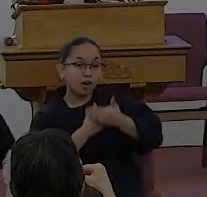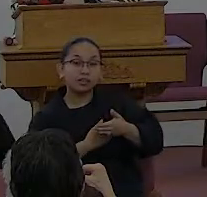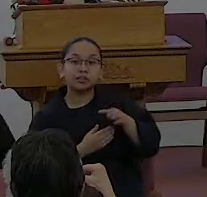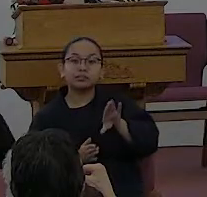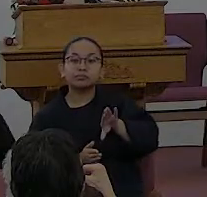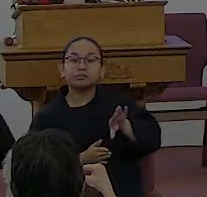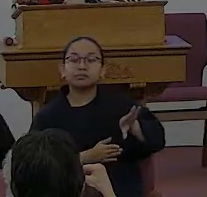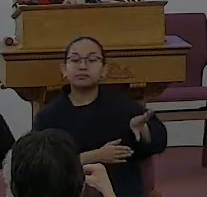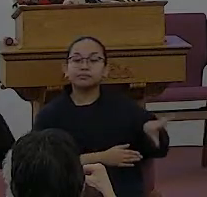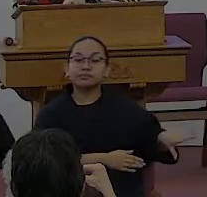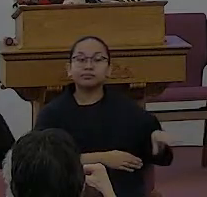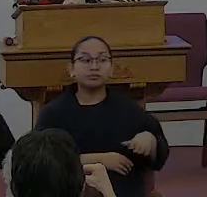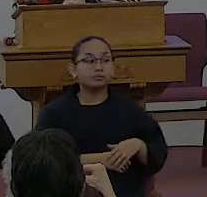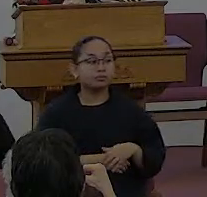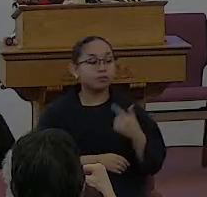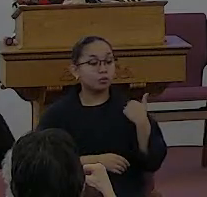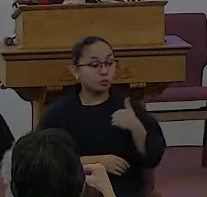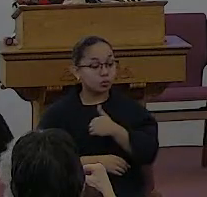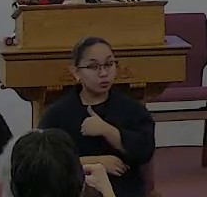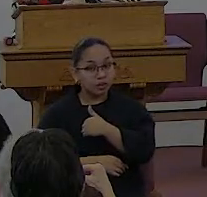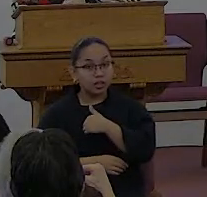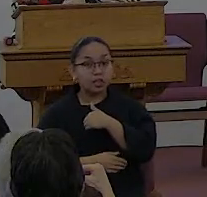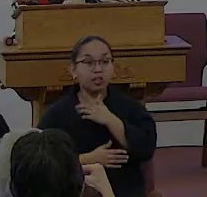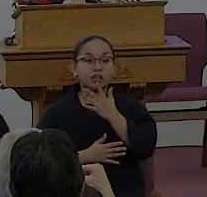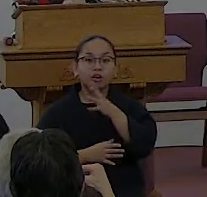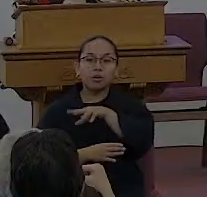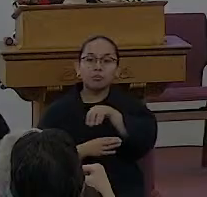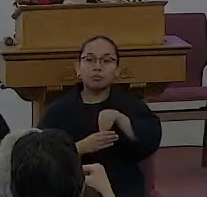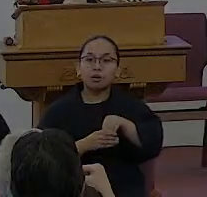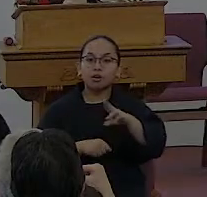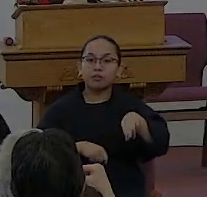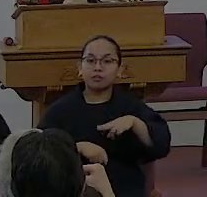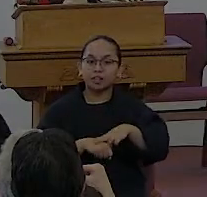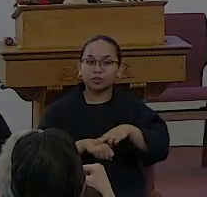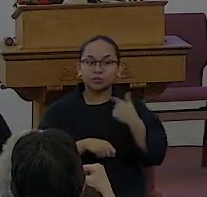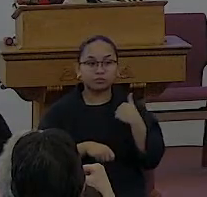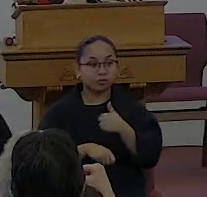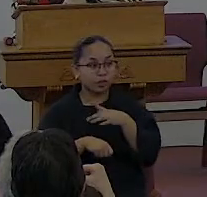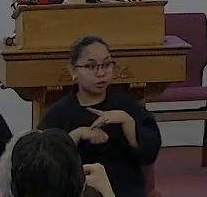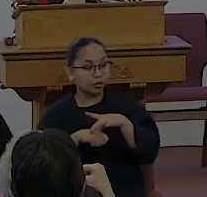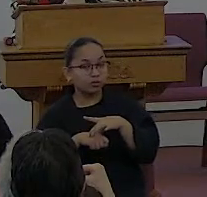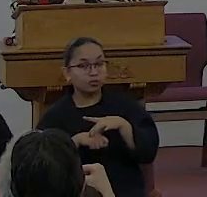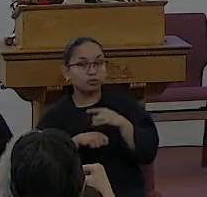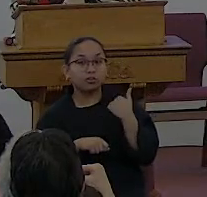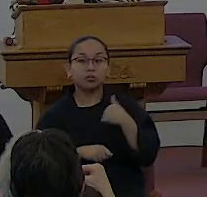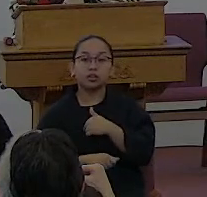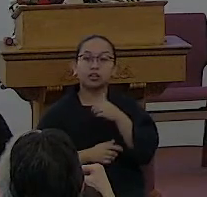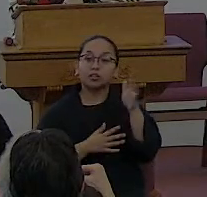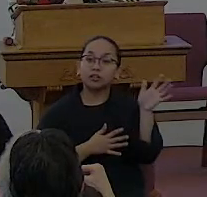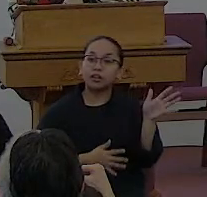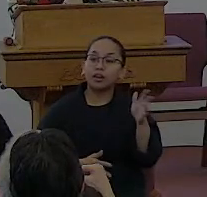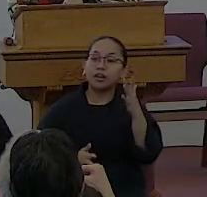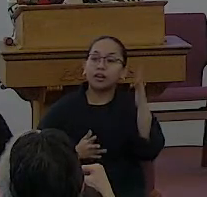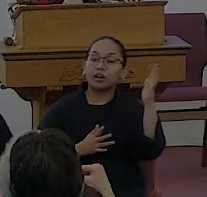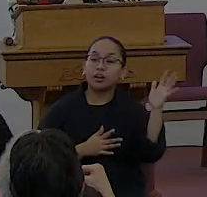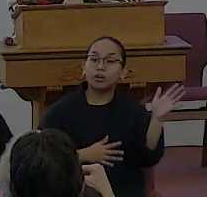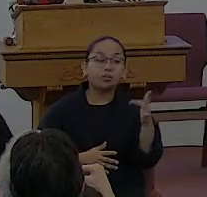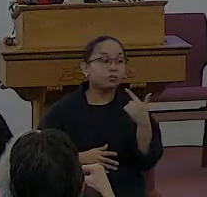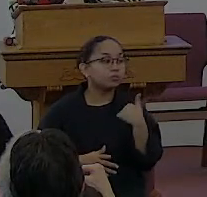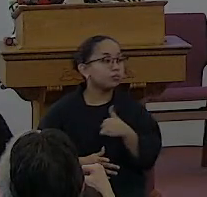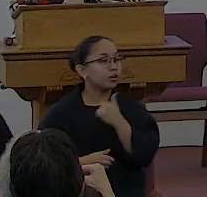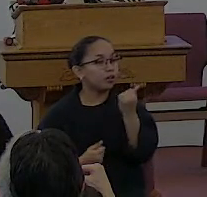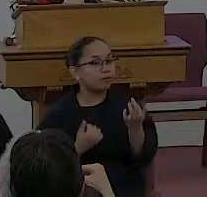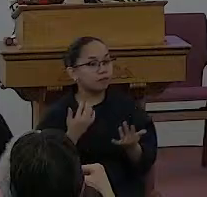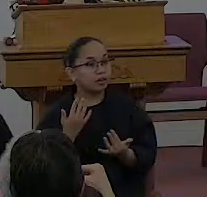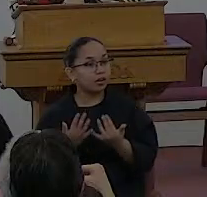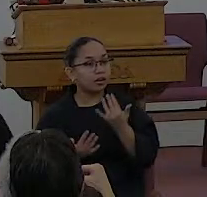We are all a part of nature. We are of the earth. We are of the air. We are of the fire,